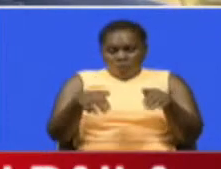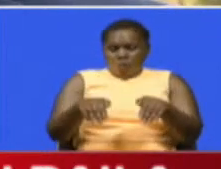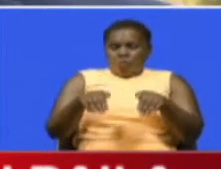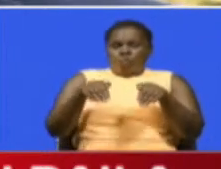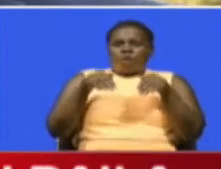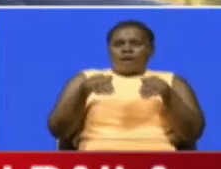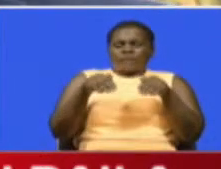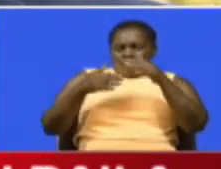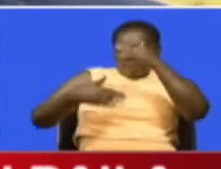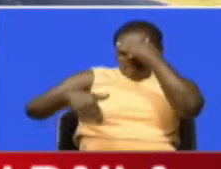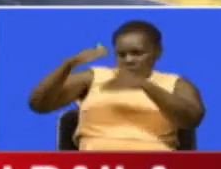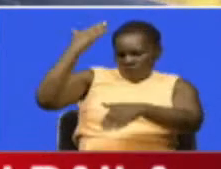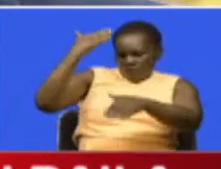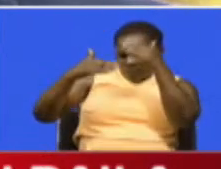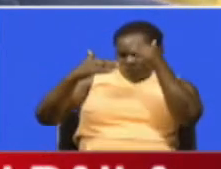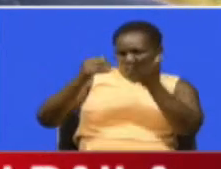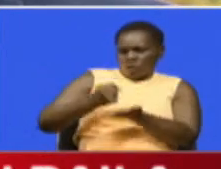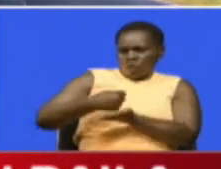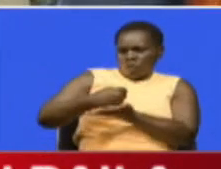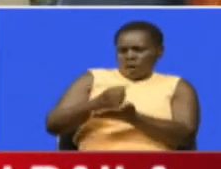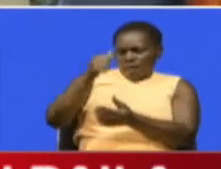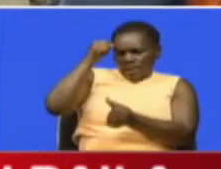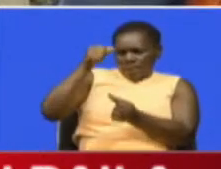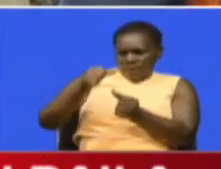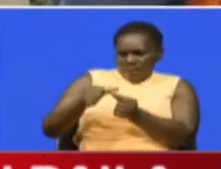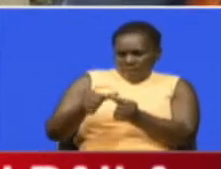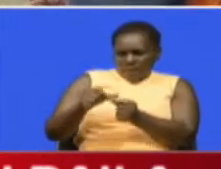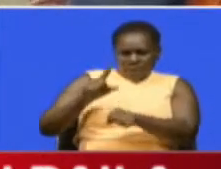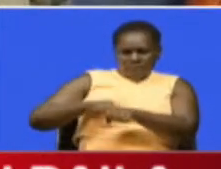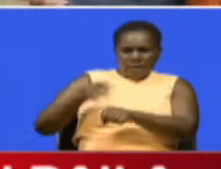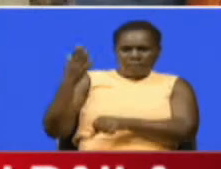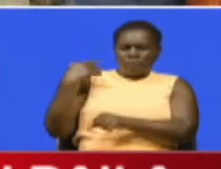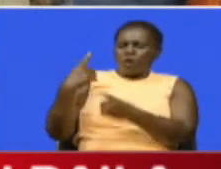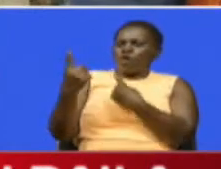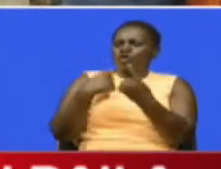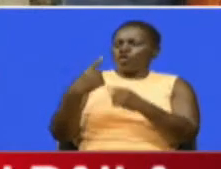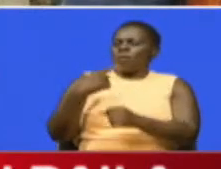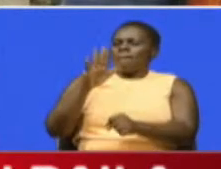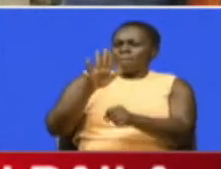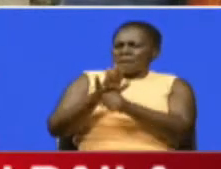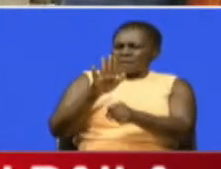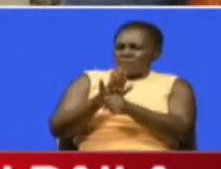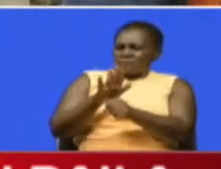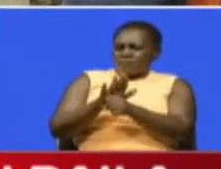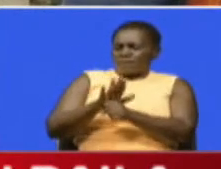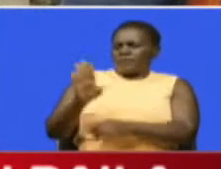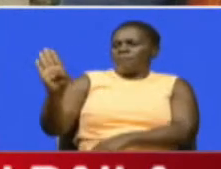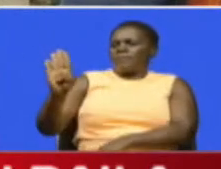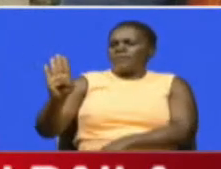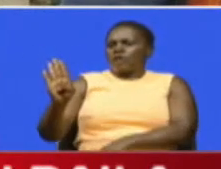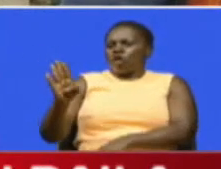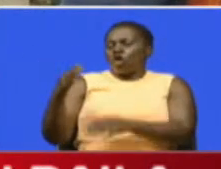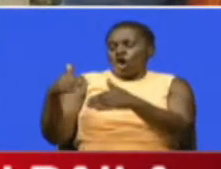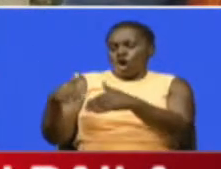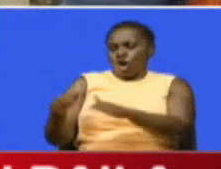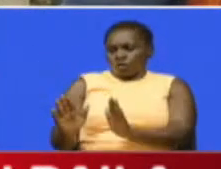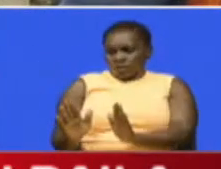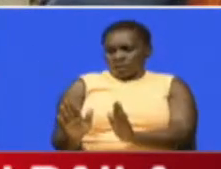a professional audit. Remember that time, we were talking of hundreds of billions which were